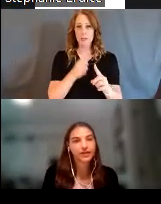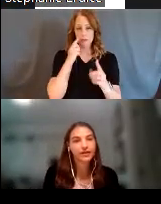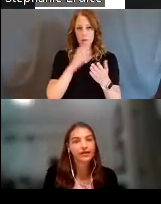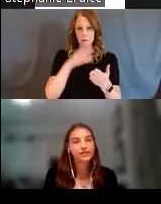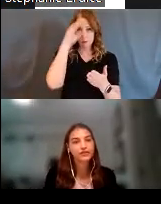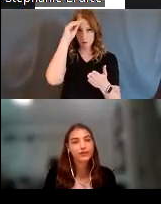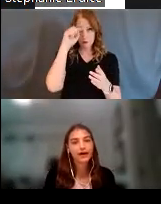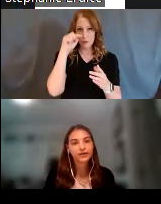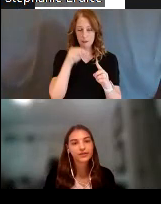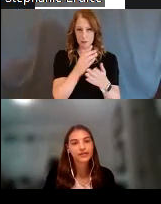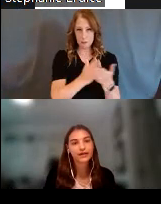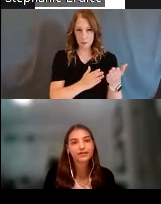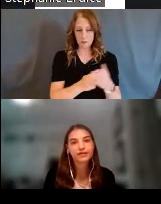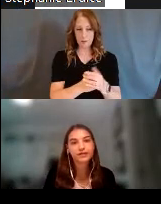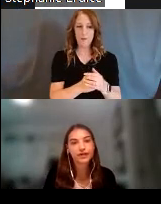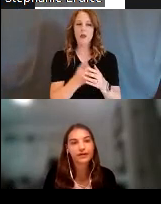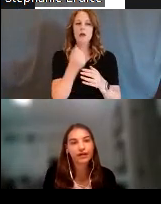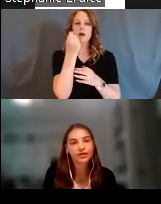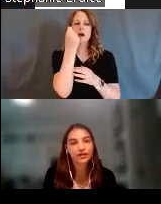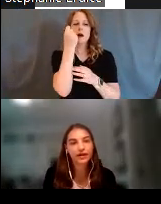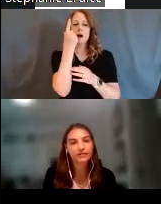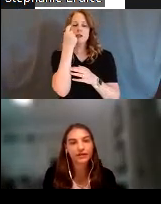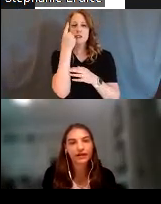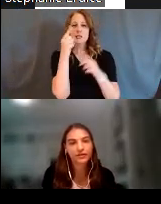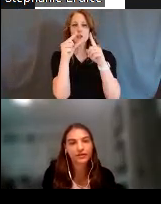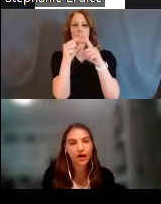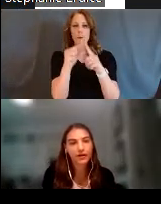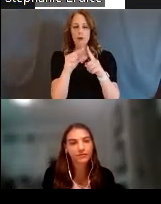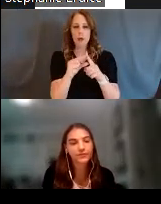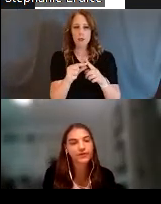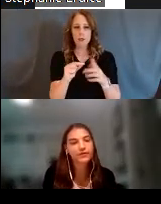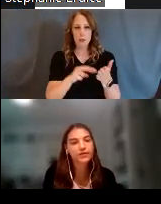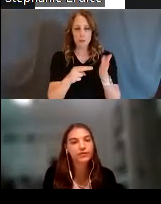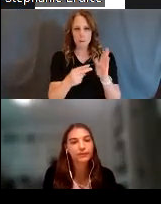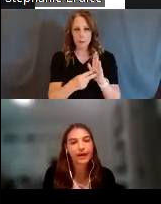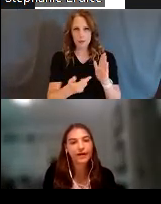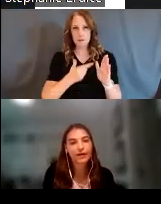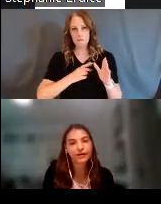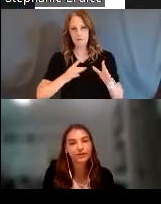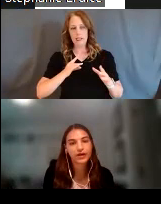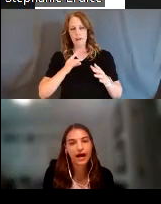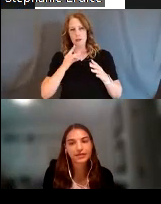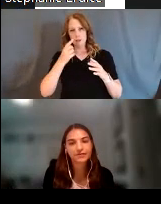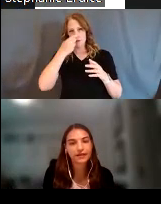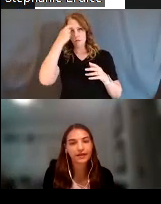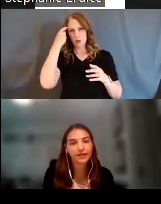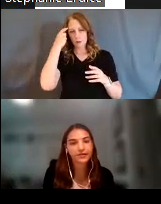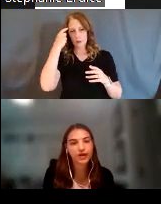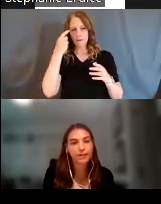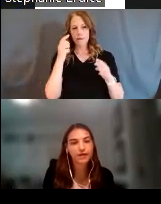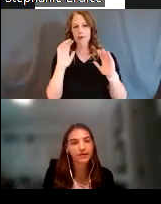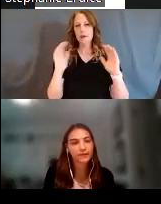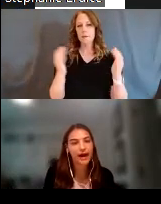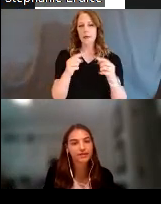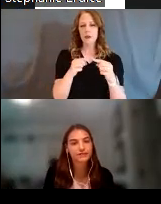little section is to understand the terminology of vicarious trauma, to compare and contrast